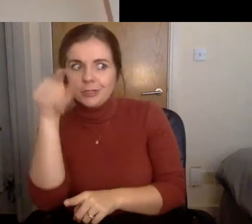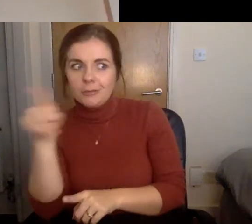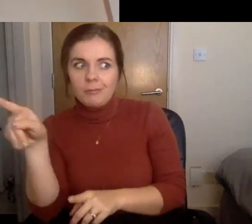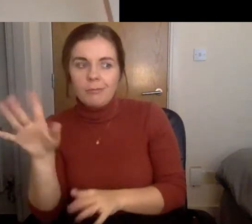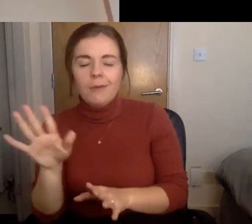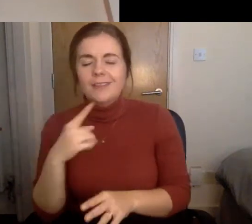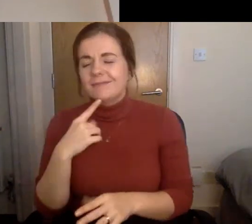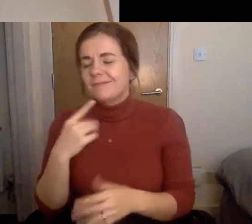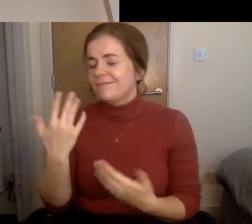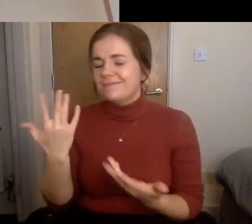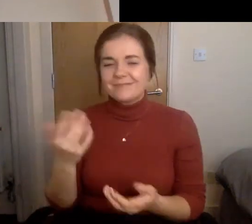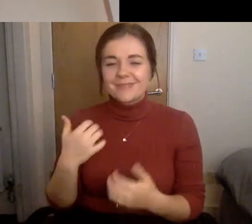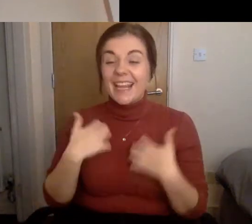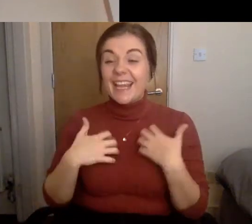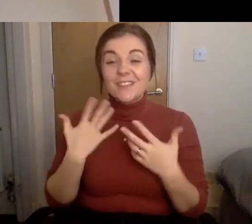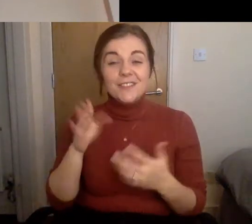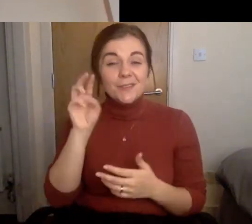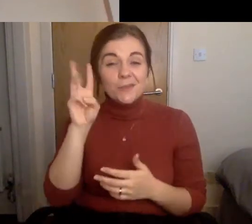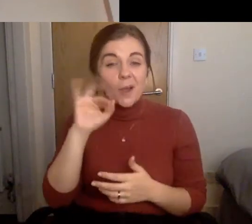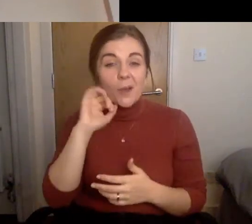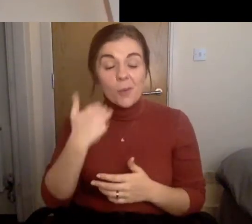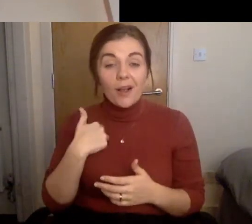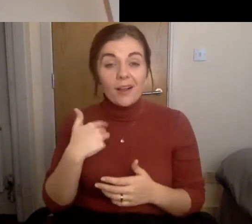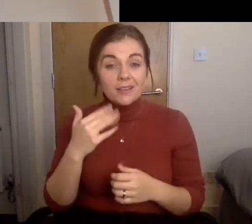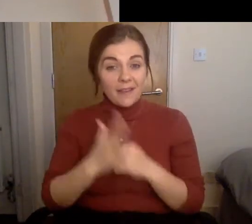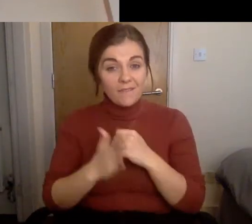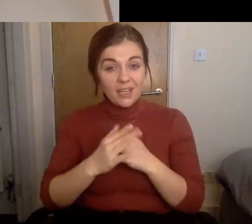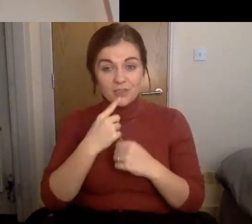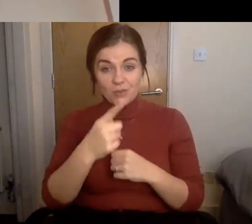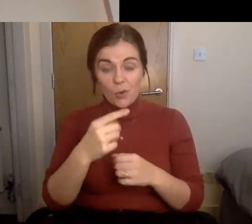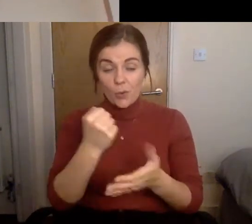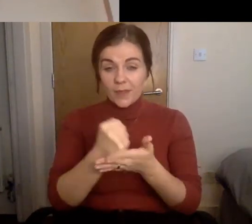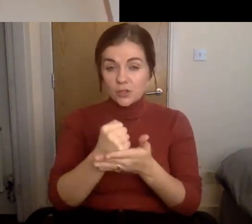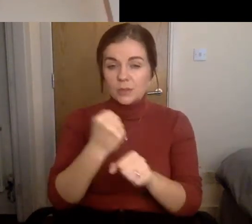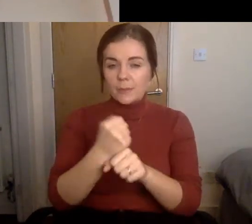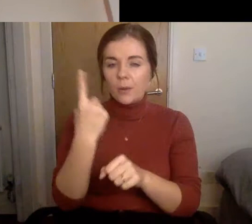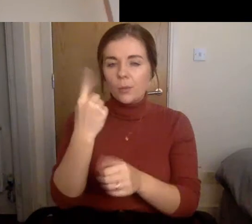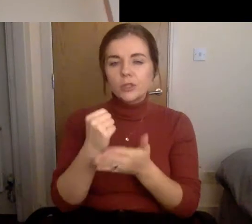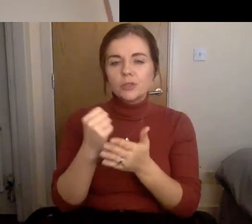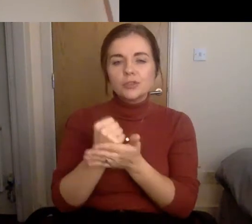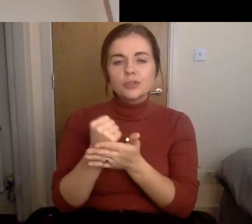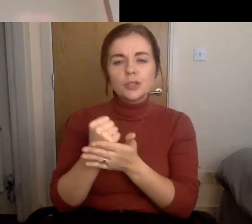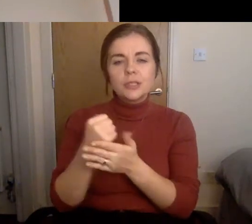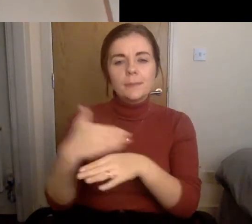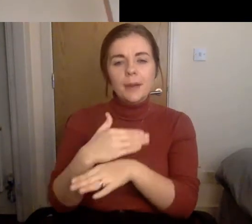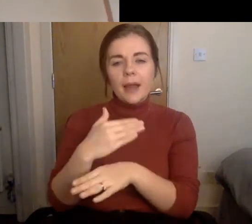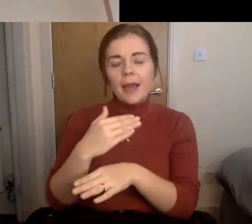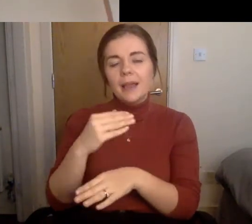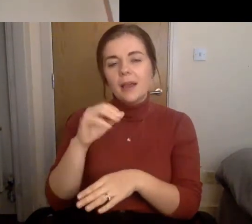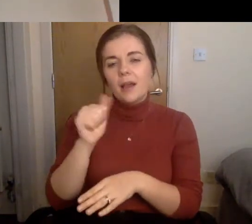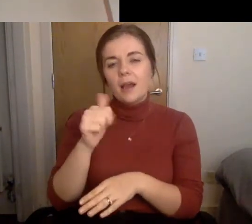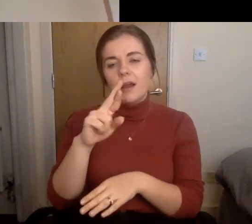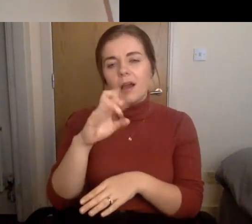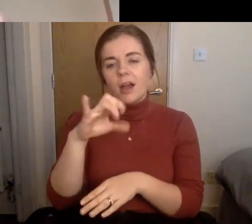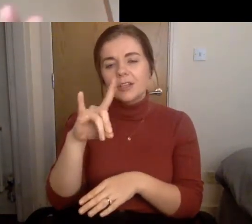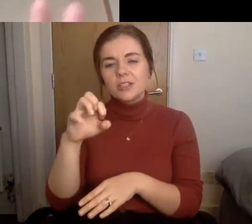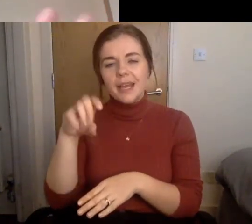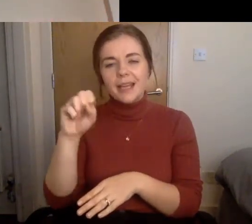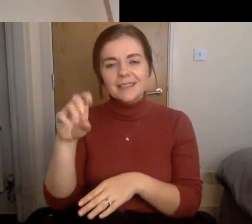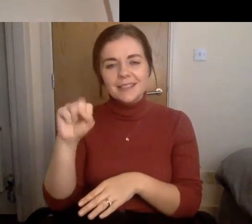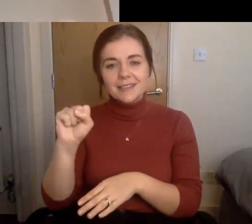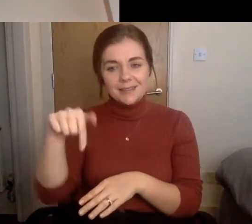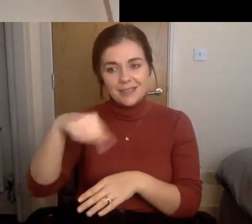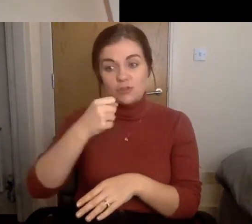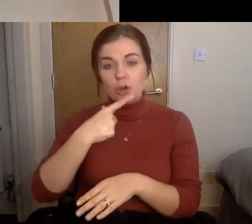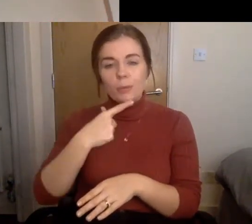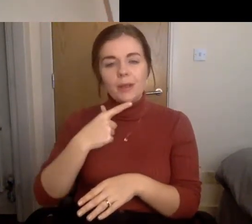interesting, because I actually shared the figures with students about, you know, that study that was done in the Archdiocese of Dublin around 2006. You know, that about